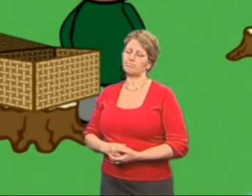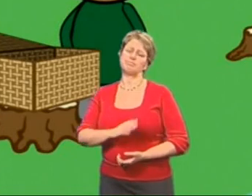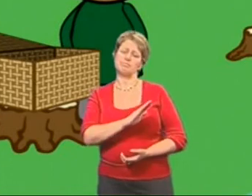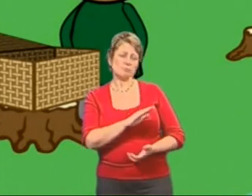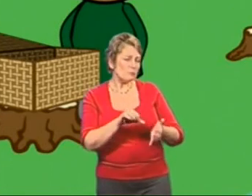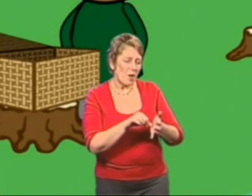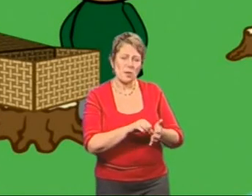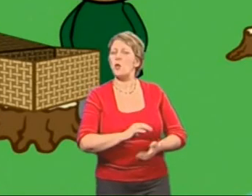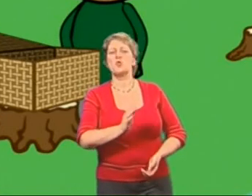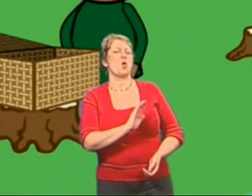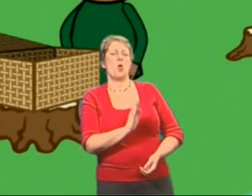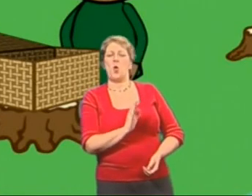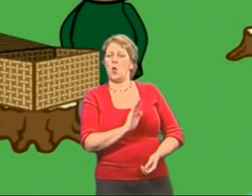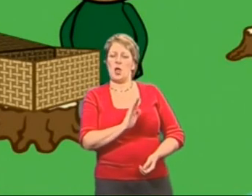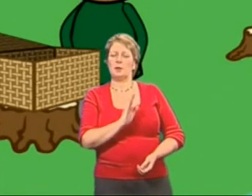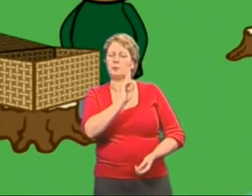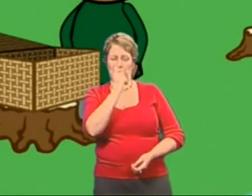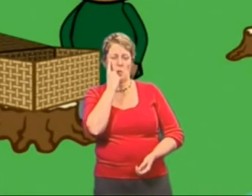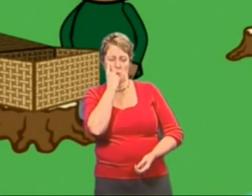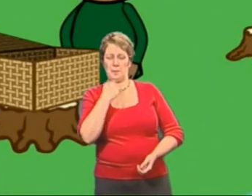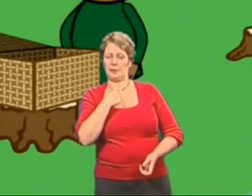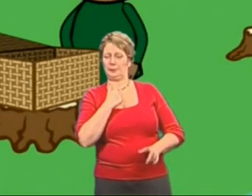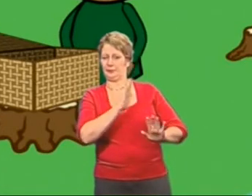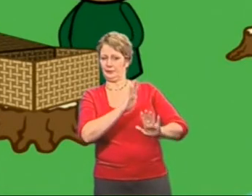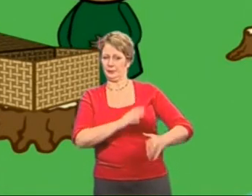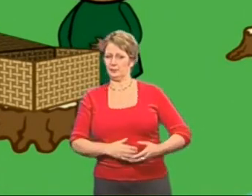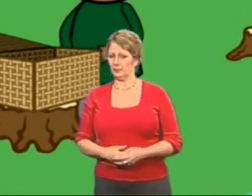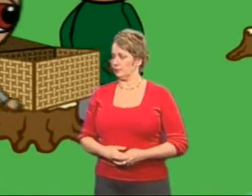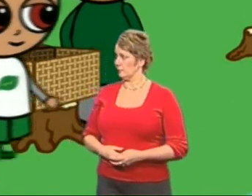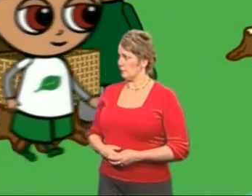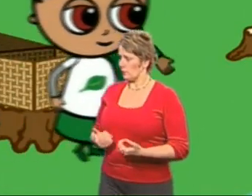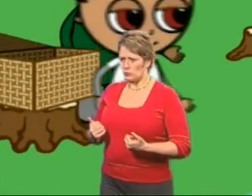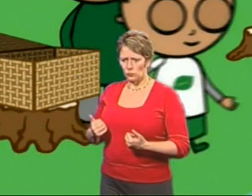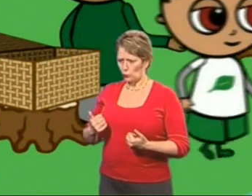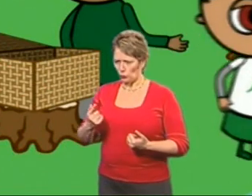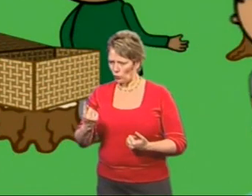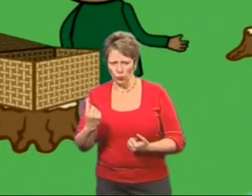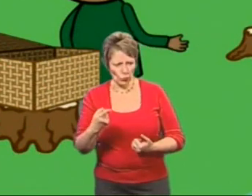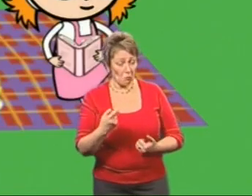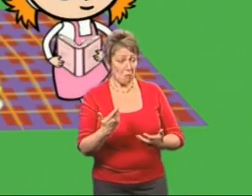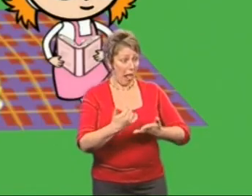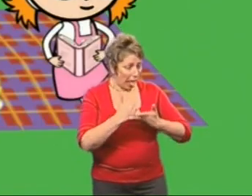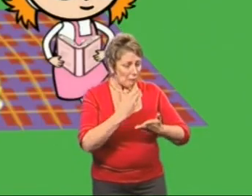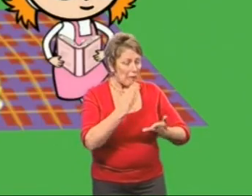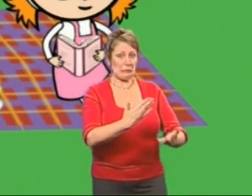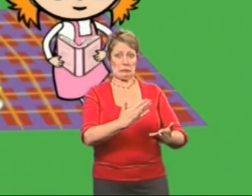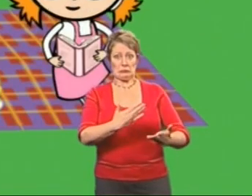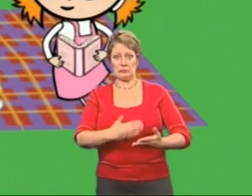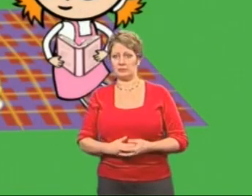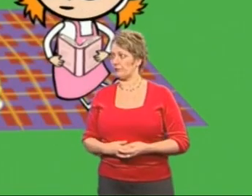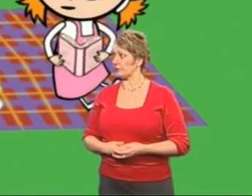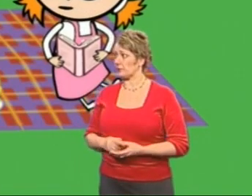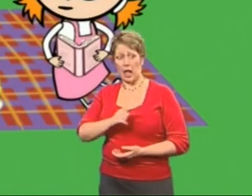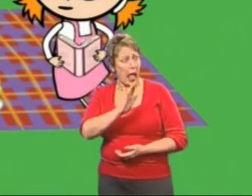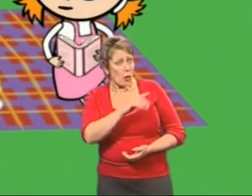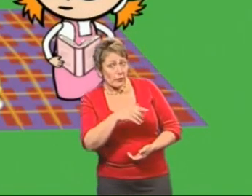I don't think that's the problem. Leave this to me. Thanks, whoever you are. Hi,